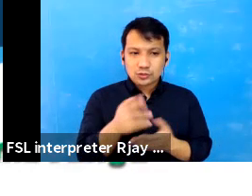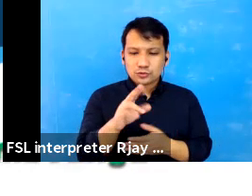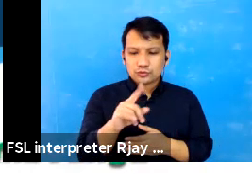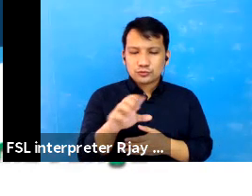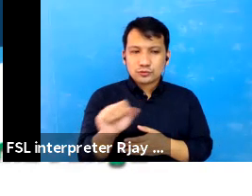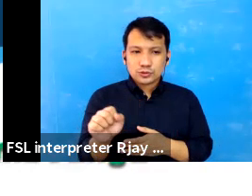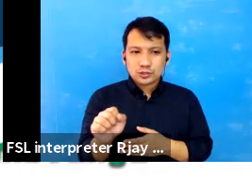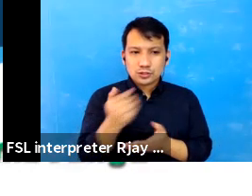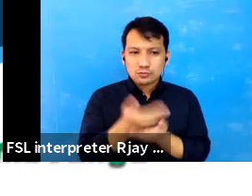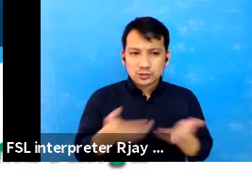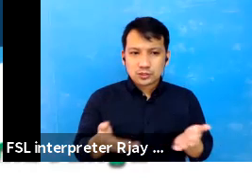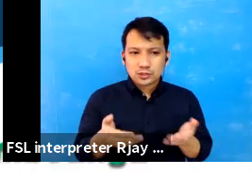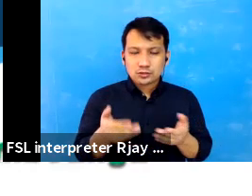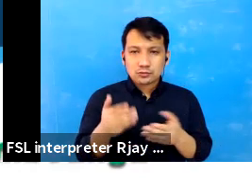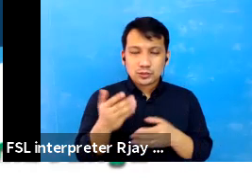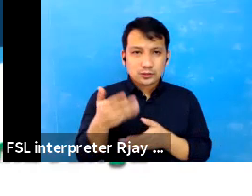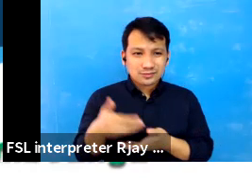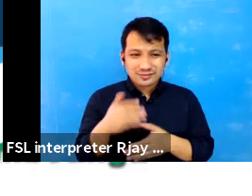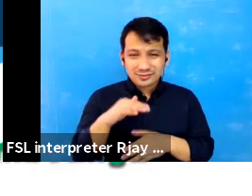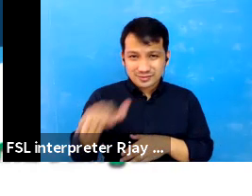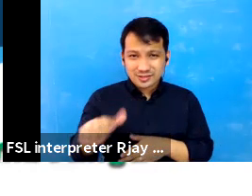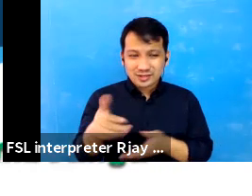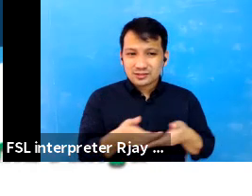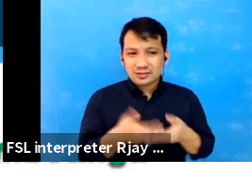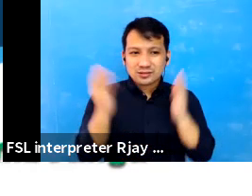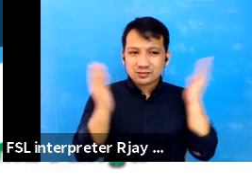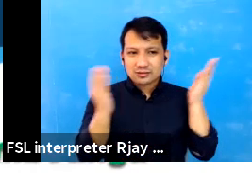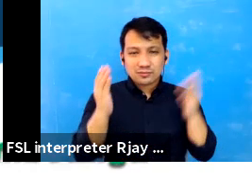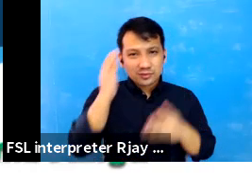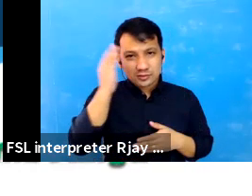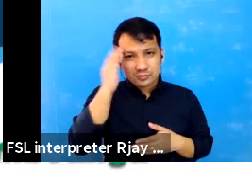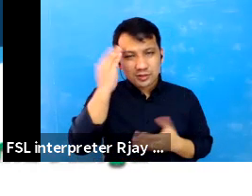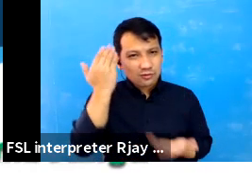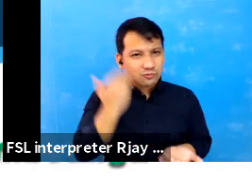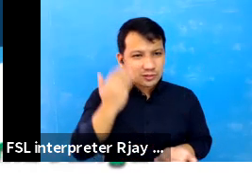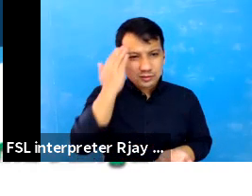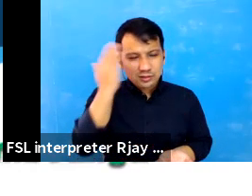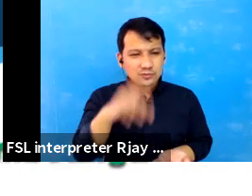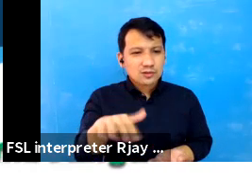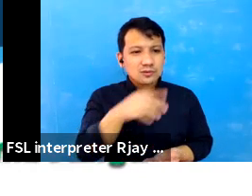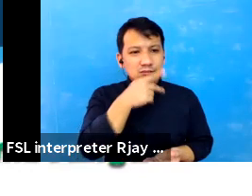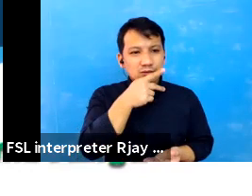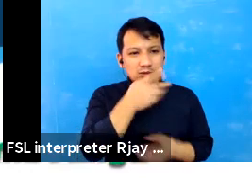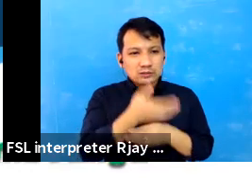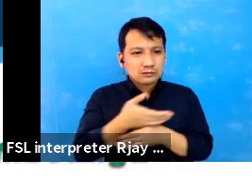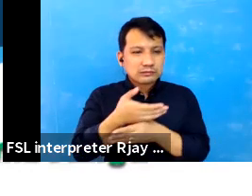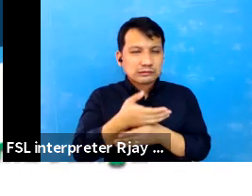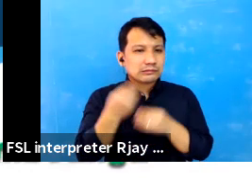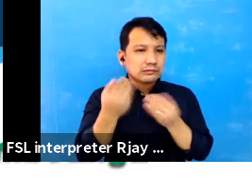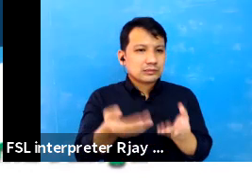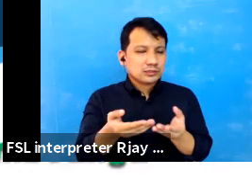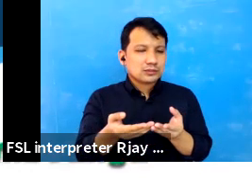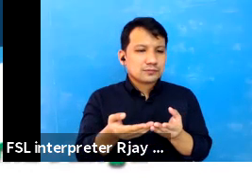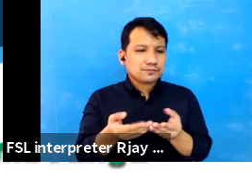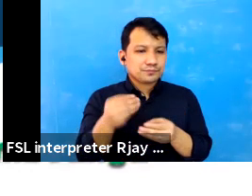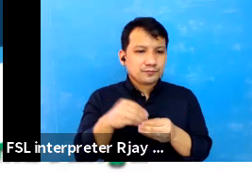underutilization of maternal and child care services, knowledge deficit among primary caregivers,